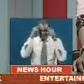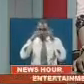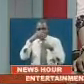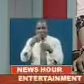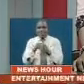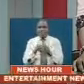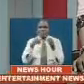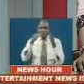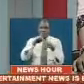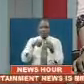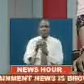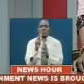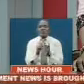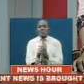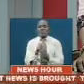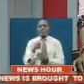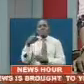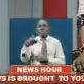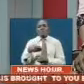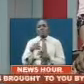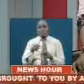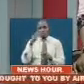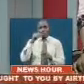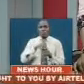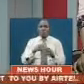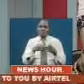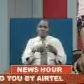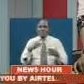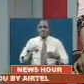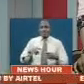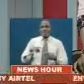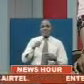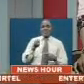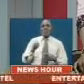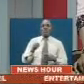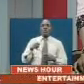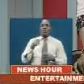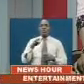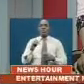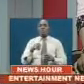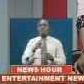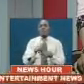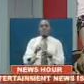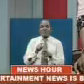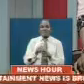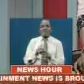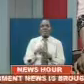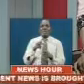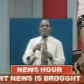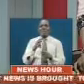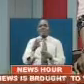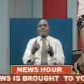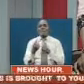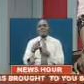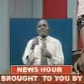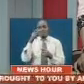to capture the attention of an audience. We hosted a budding playwright, the CEO of Globe Productions. He's also behind the play The Second